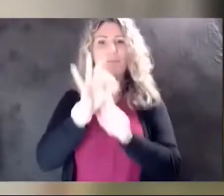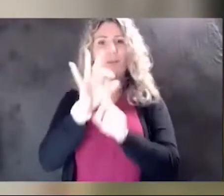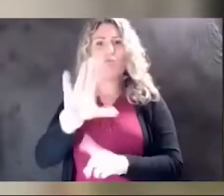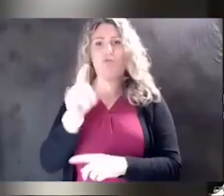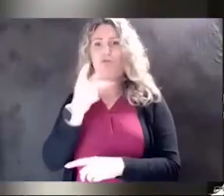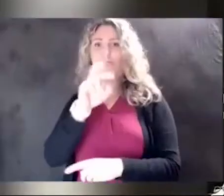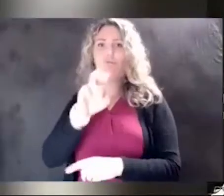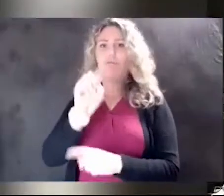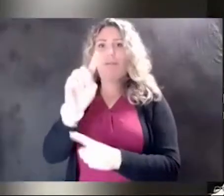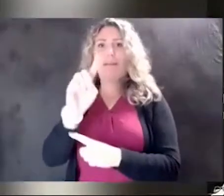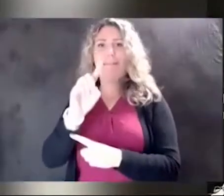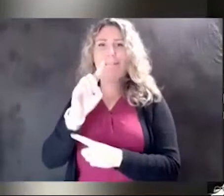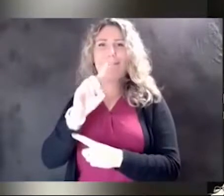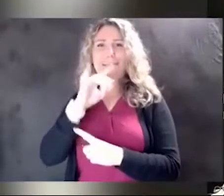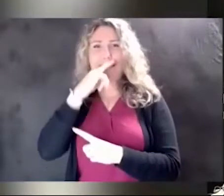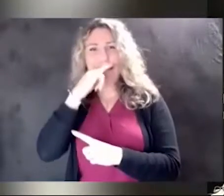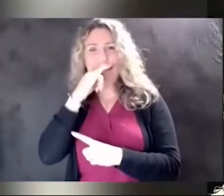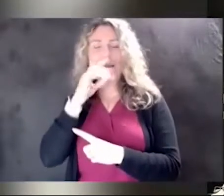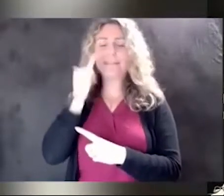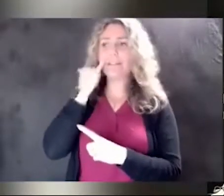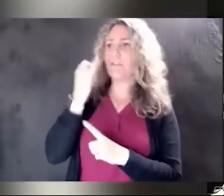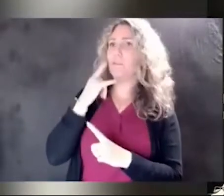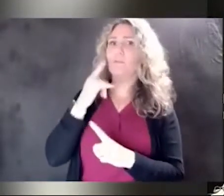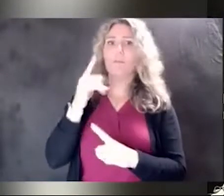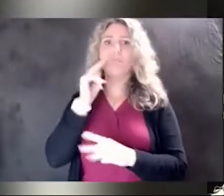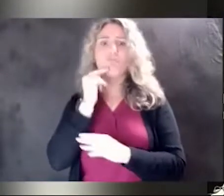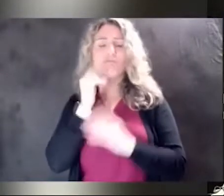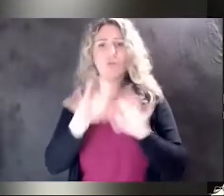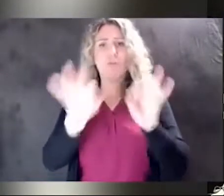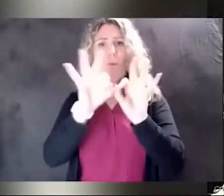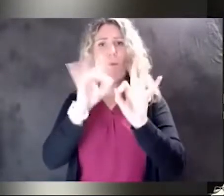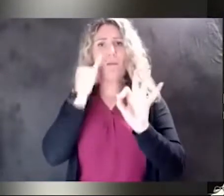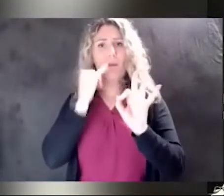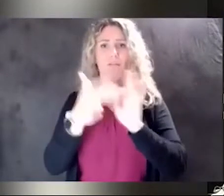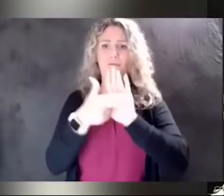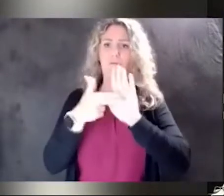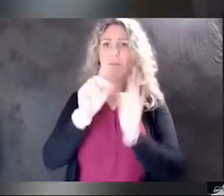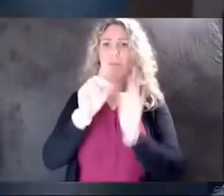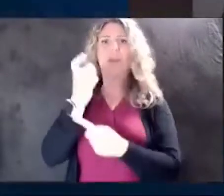If you have been diagnosed, give your body a fighting chance.